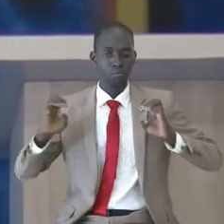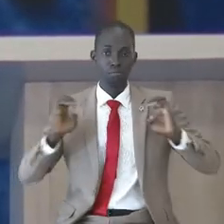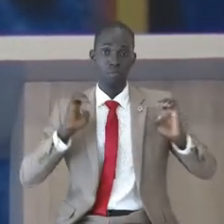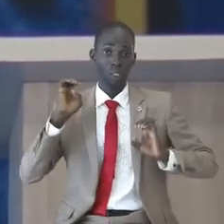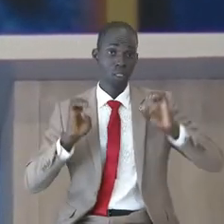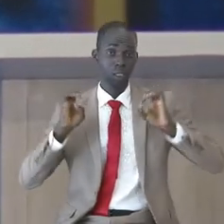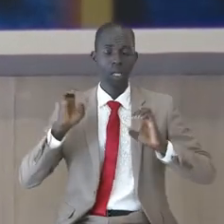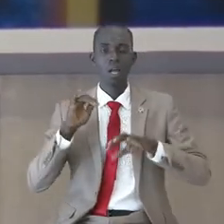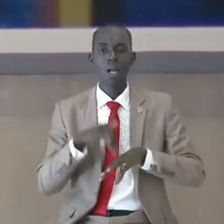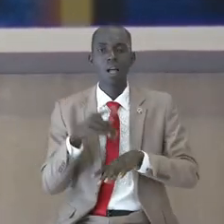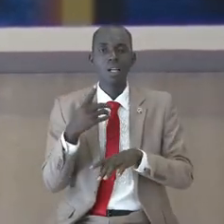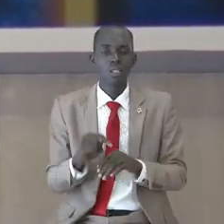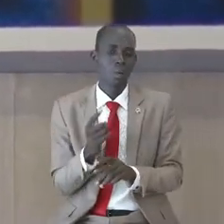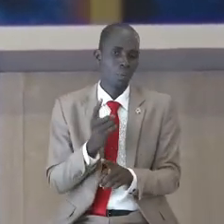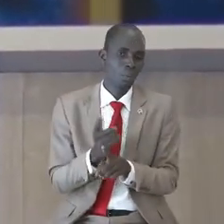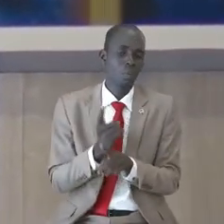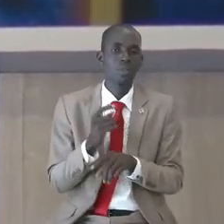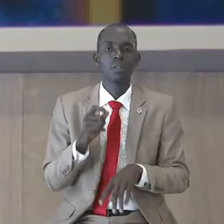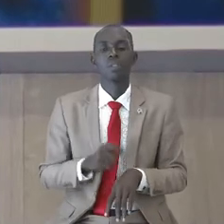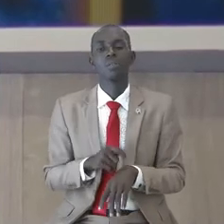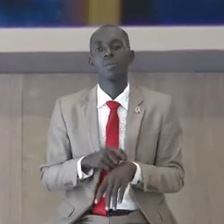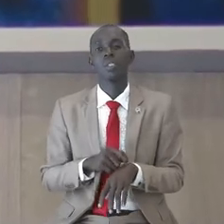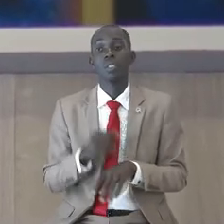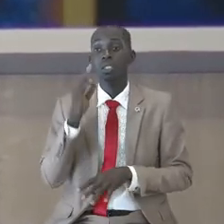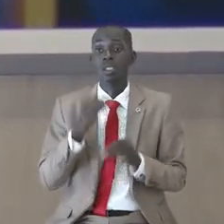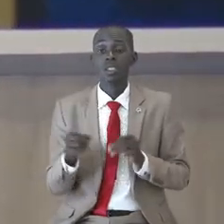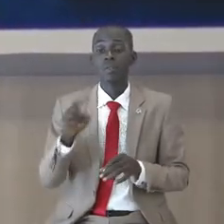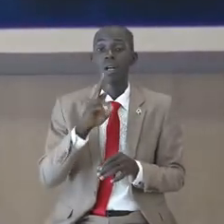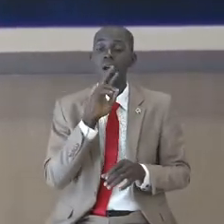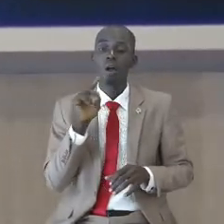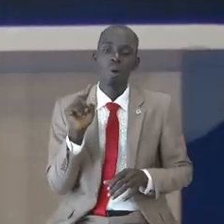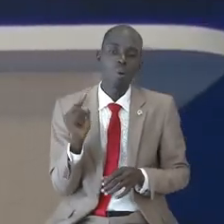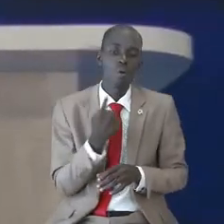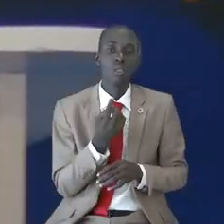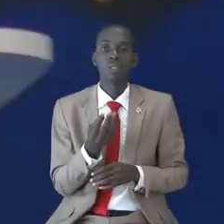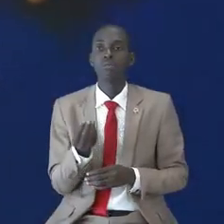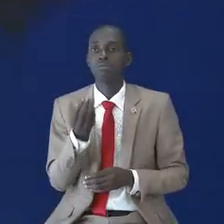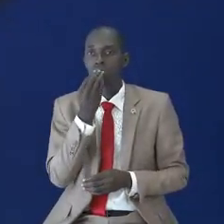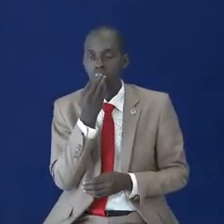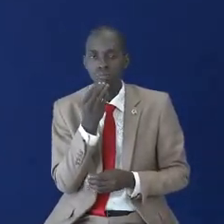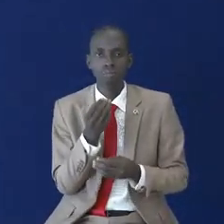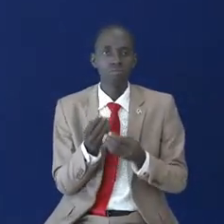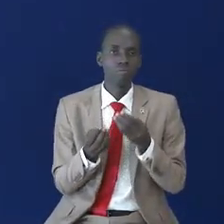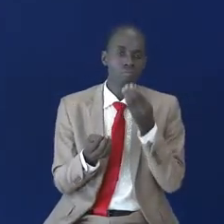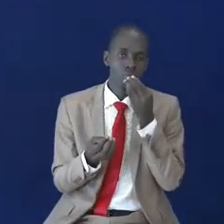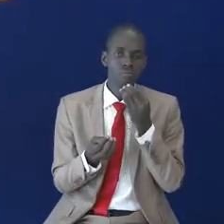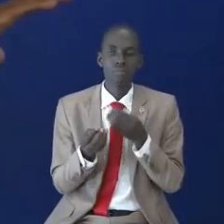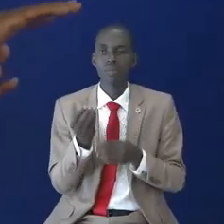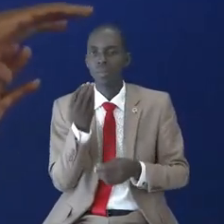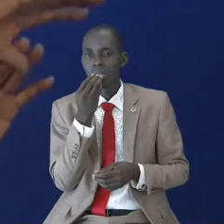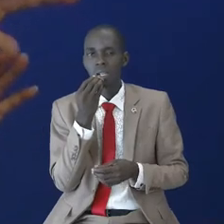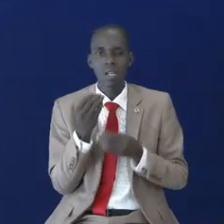the appropriate time. If they were only eating and eating, and they